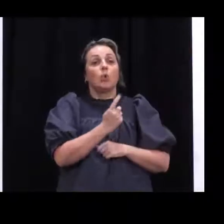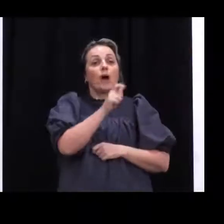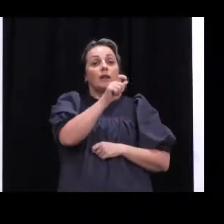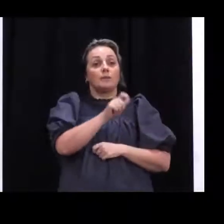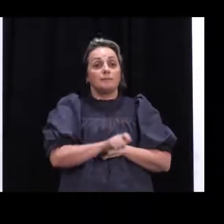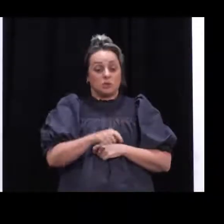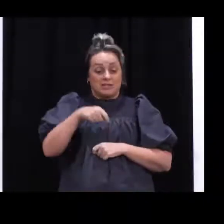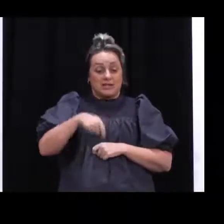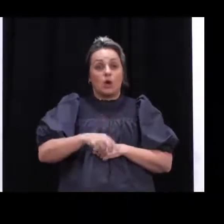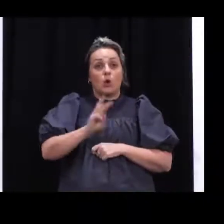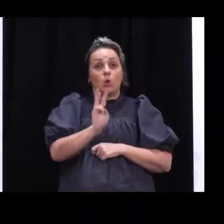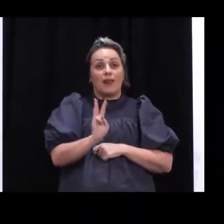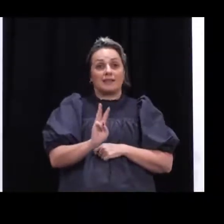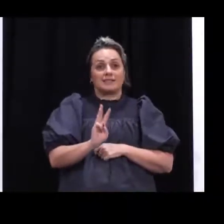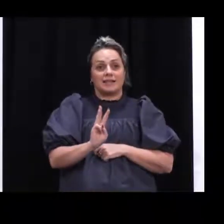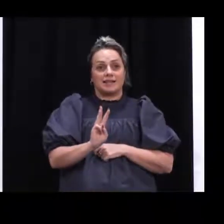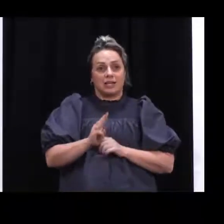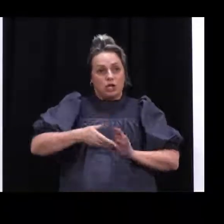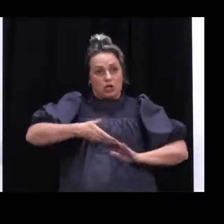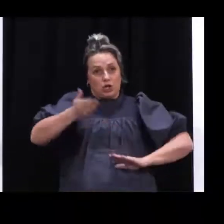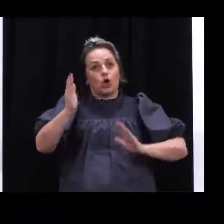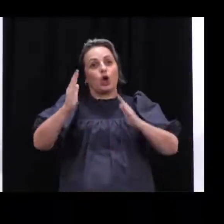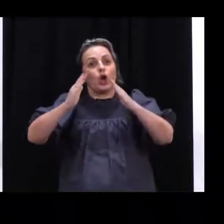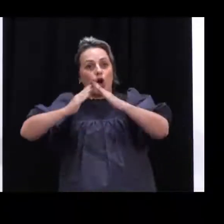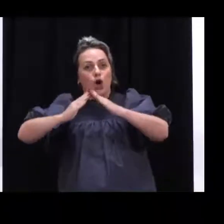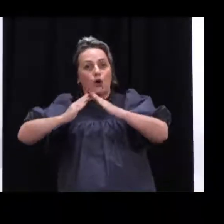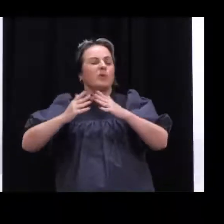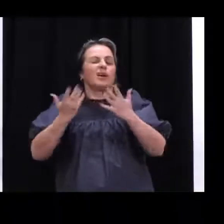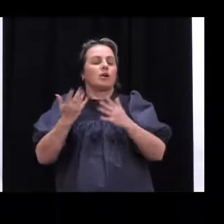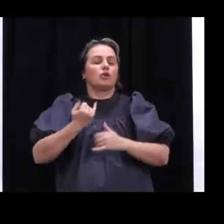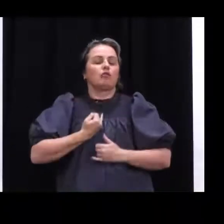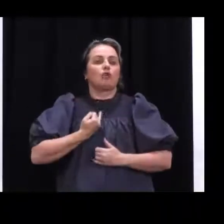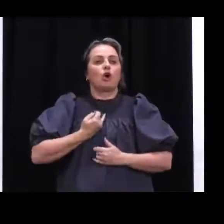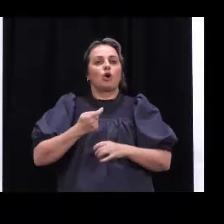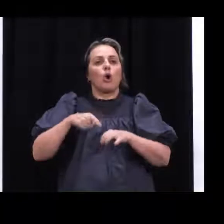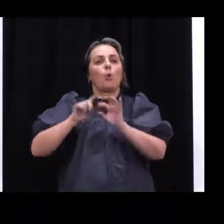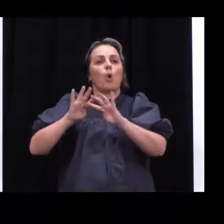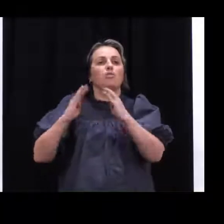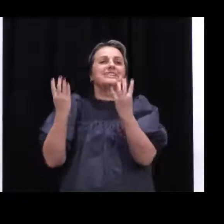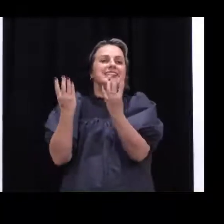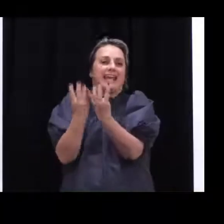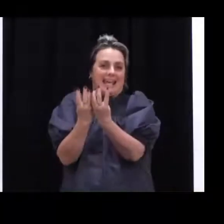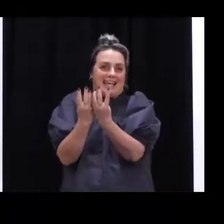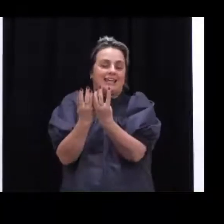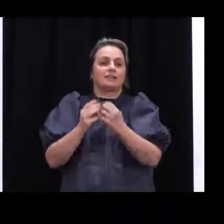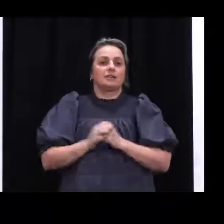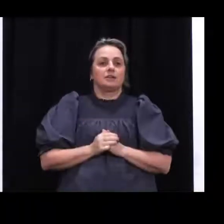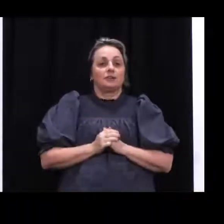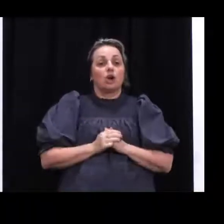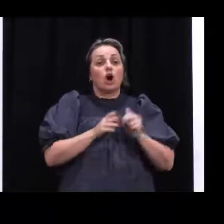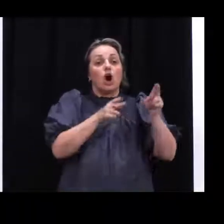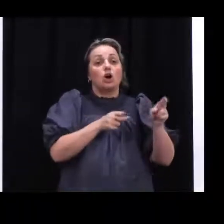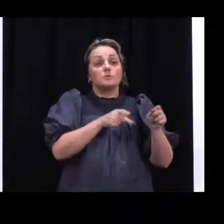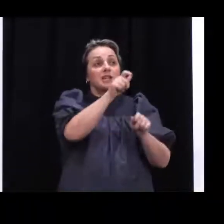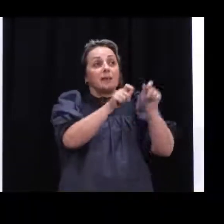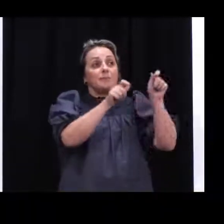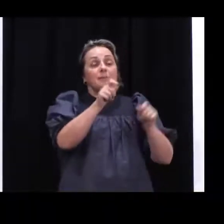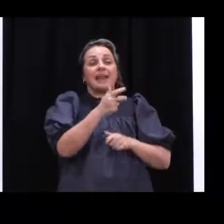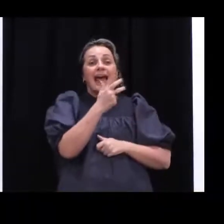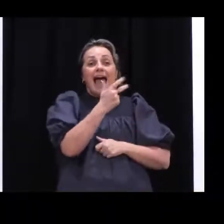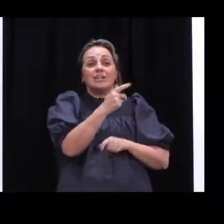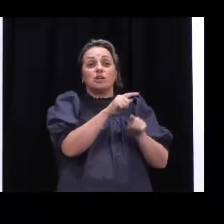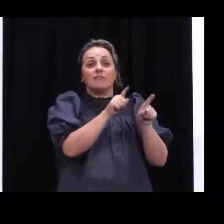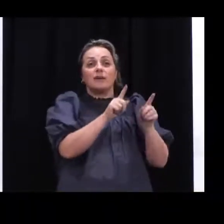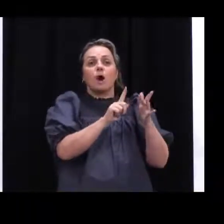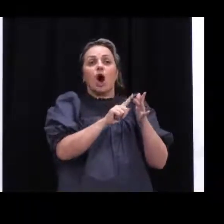Wellington Regional Hospital was discharged yesterday back to a quarantine facility. Of those in hospital, 8 are in intensive care